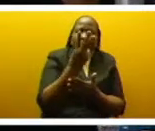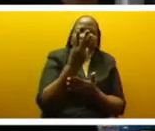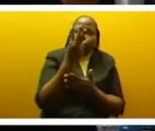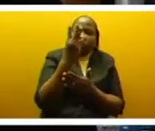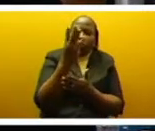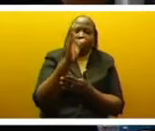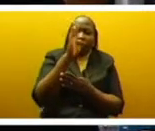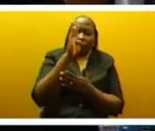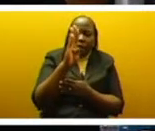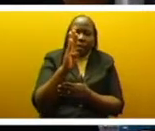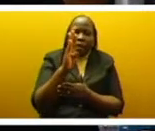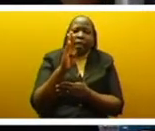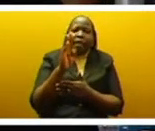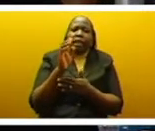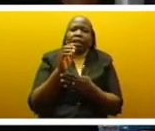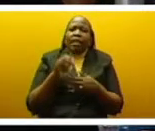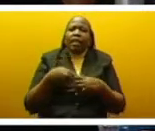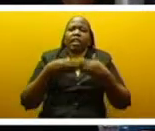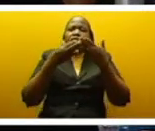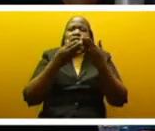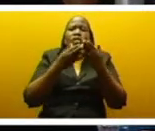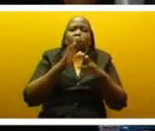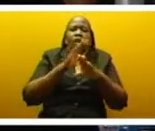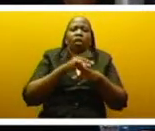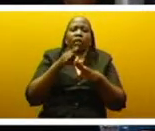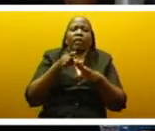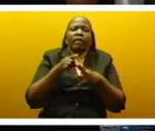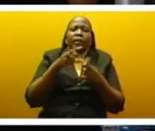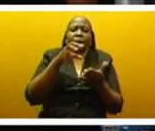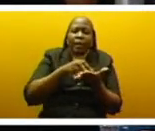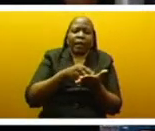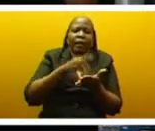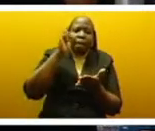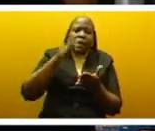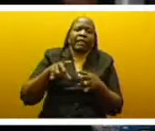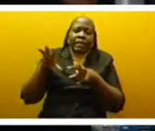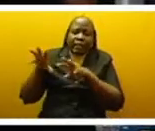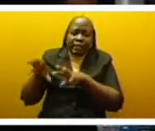of the commission in this matter, must suffer as well.